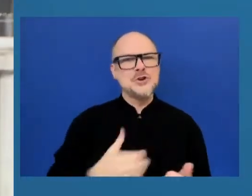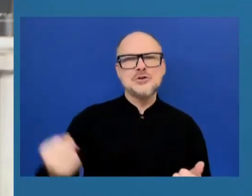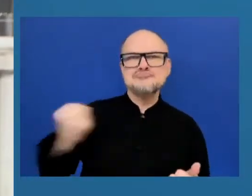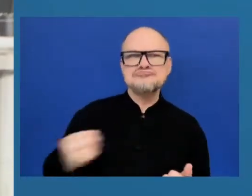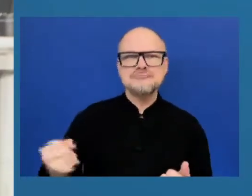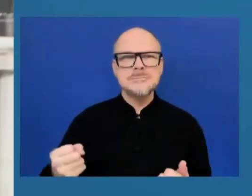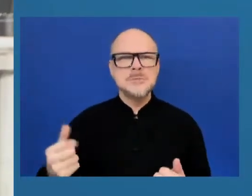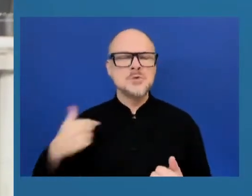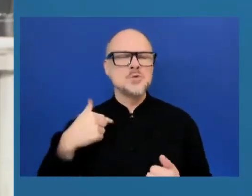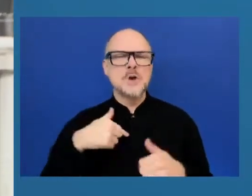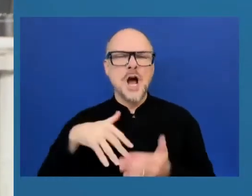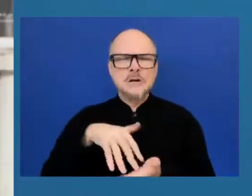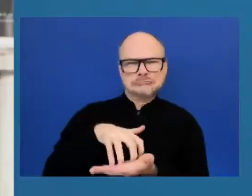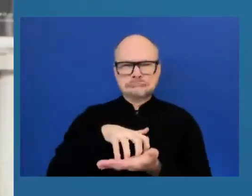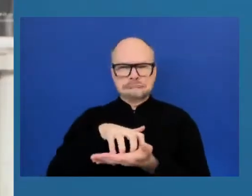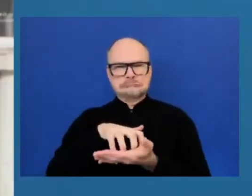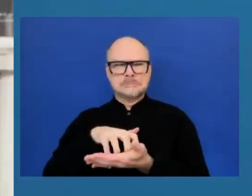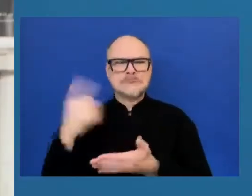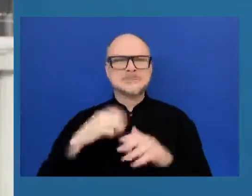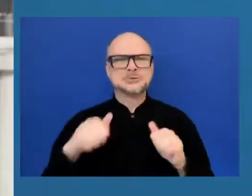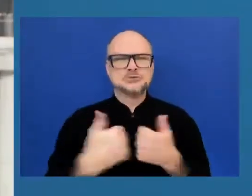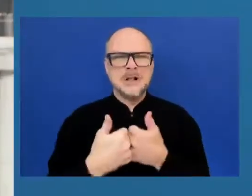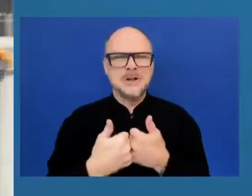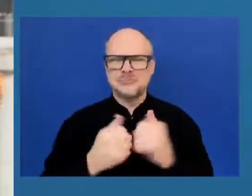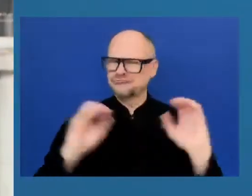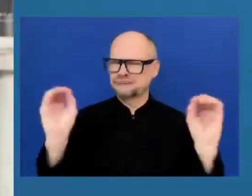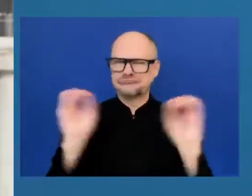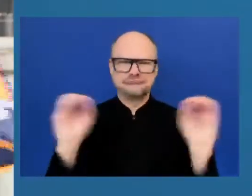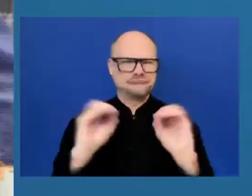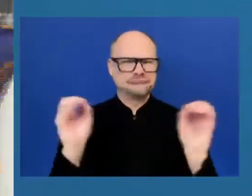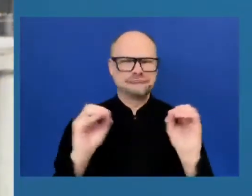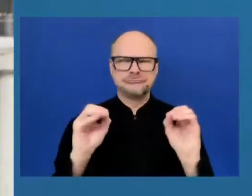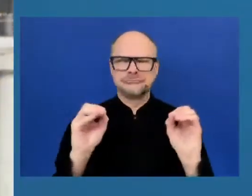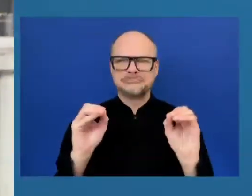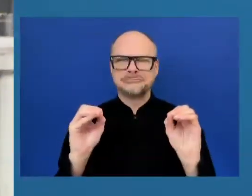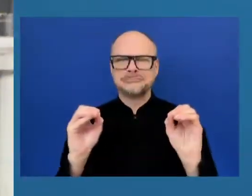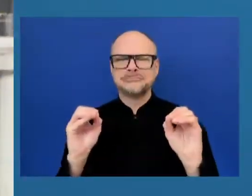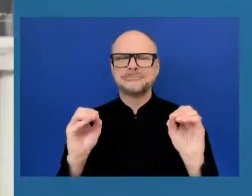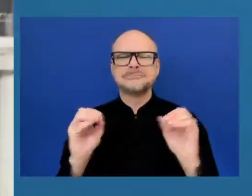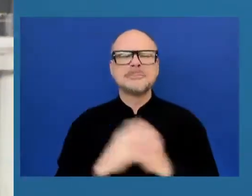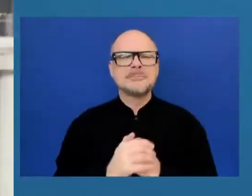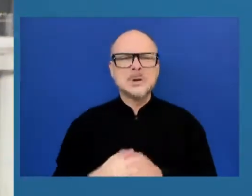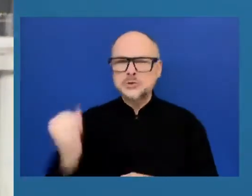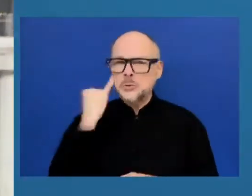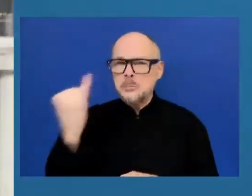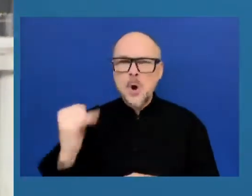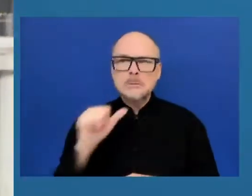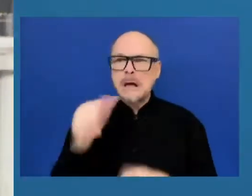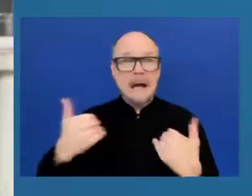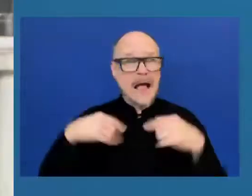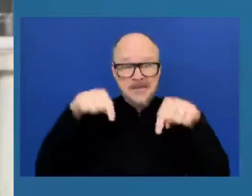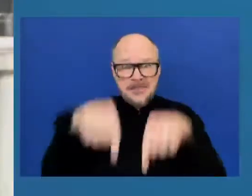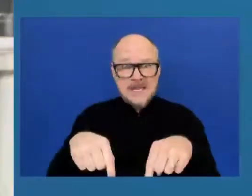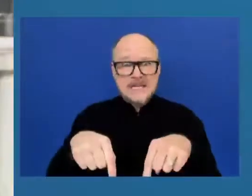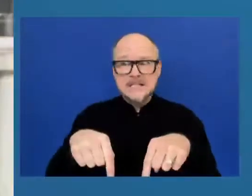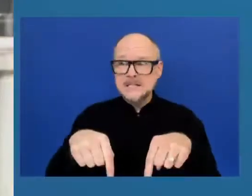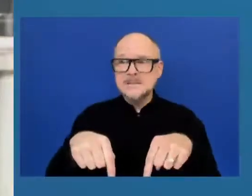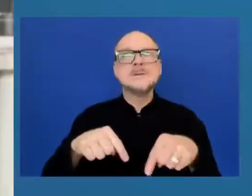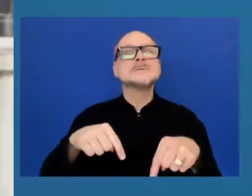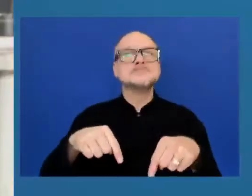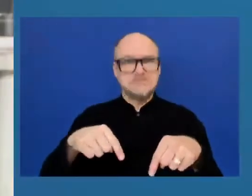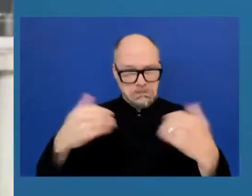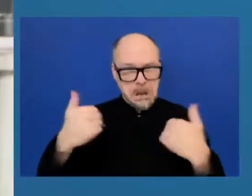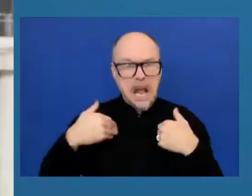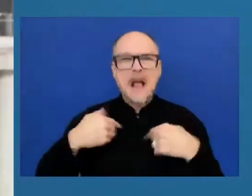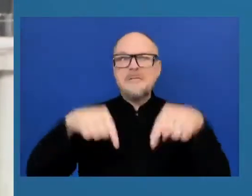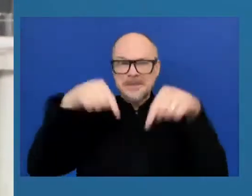daunted by any challenge. We never have, and you wouldn't have this facility if we weren't bold, audacious people who are willing to try anything. The